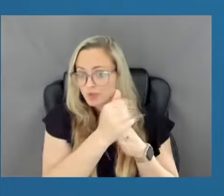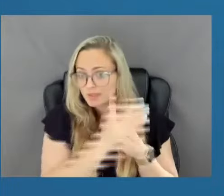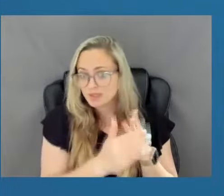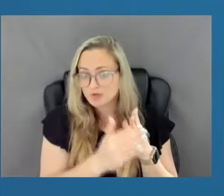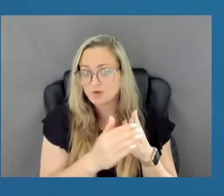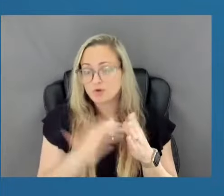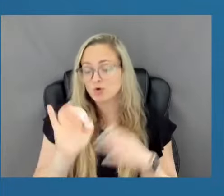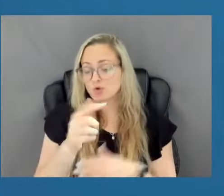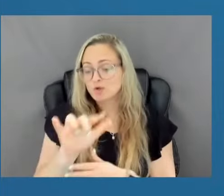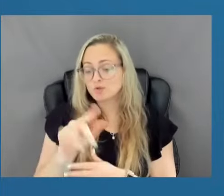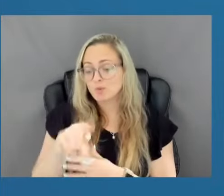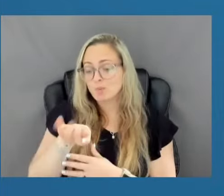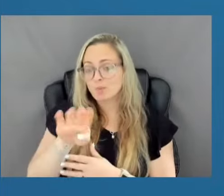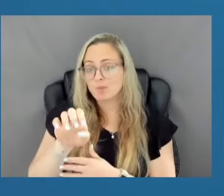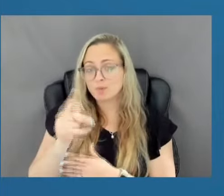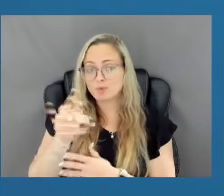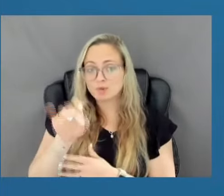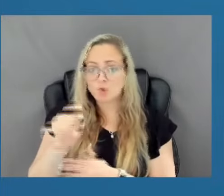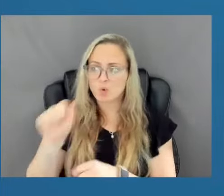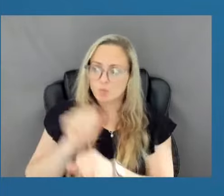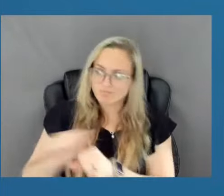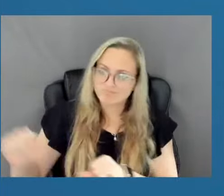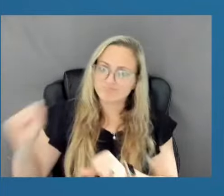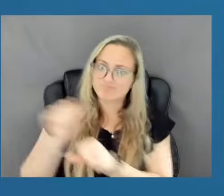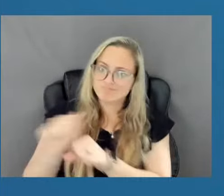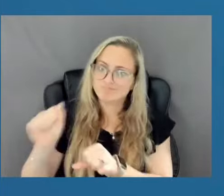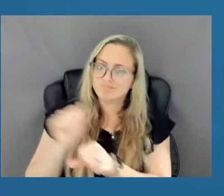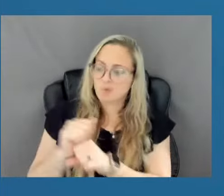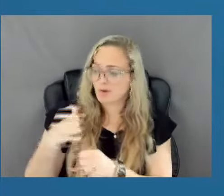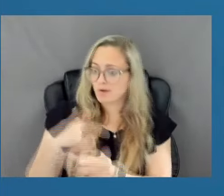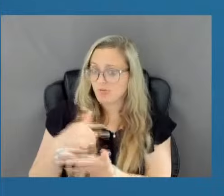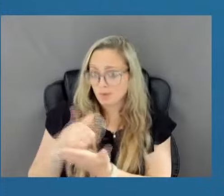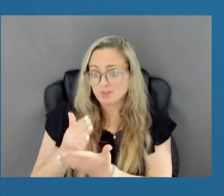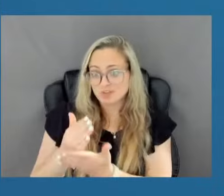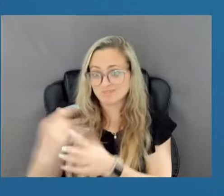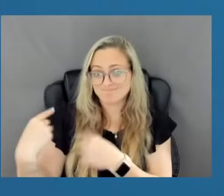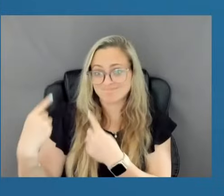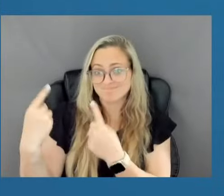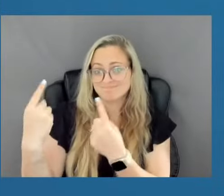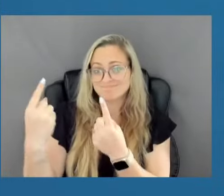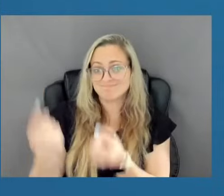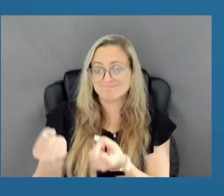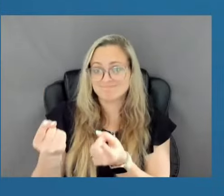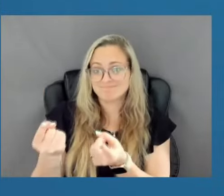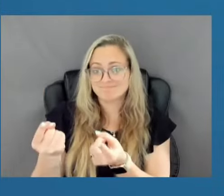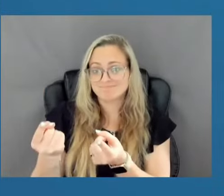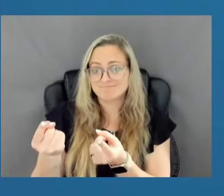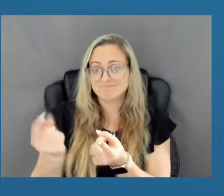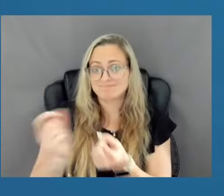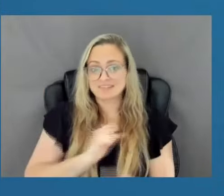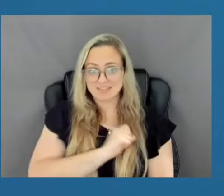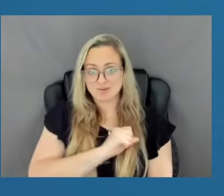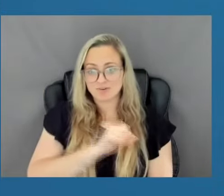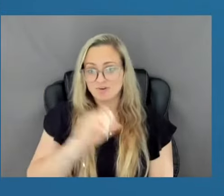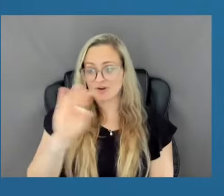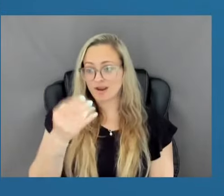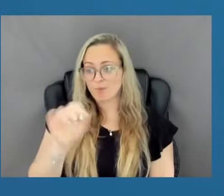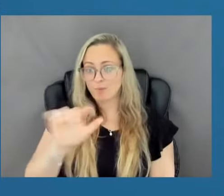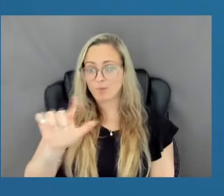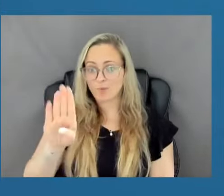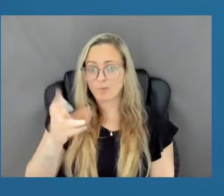Crystal Peoples-Stokes, who's been working tirelessly on our budget. And Senator April Baskin